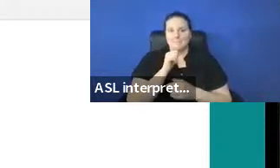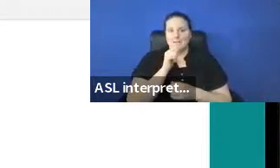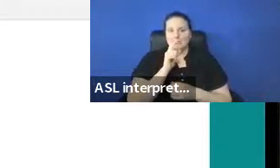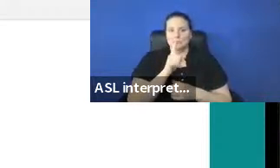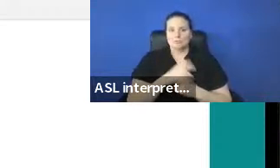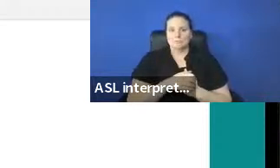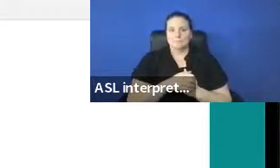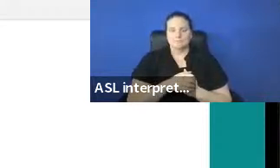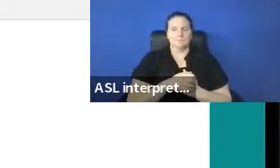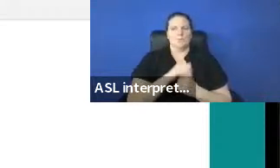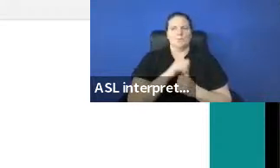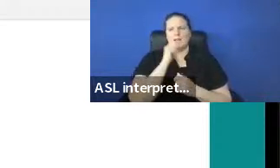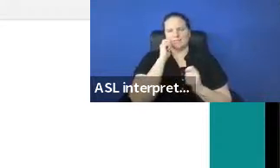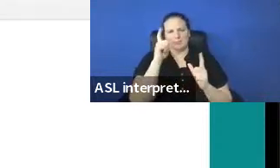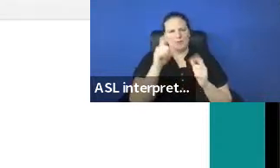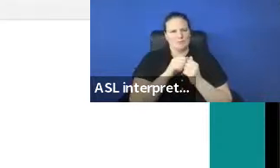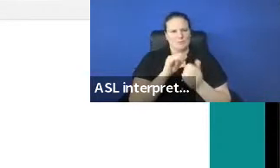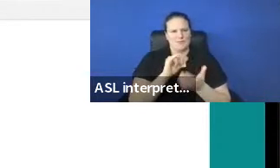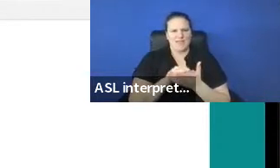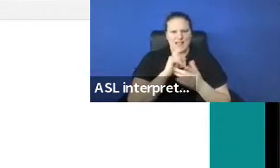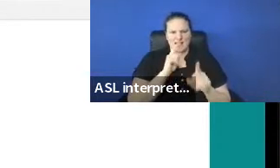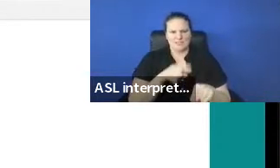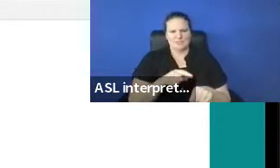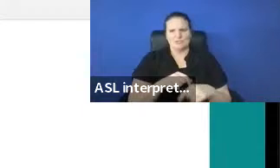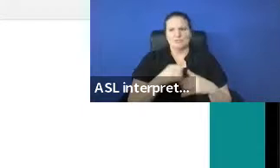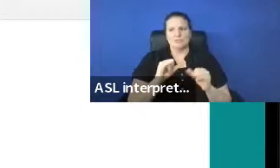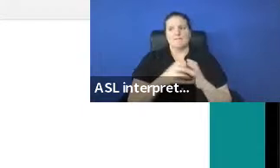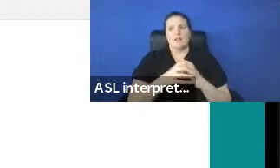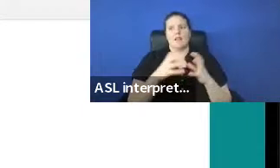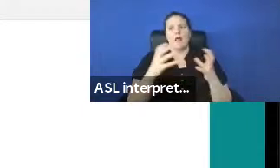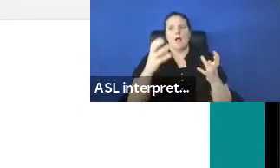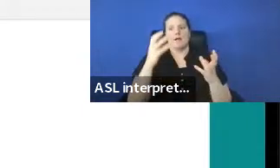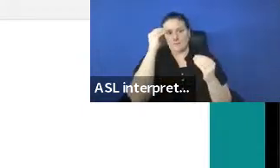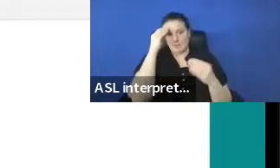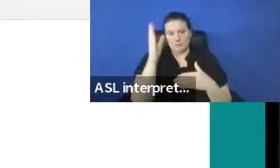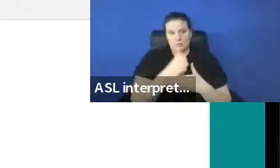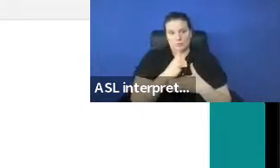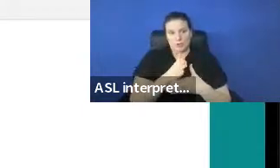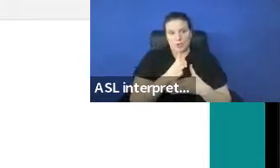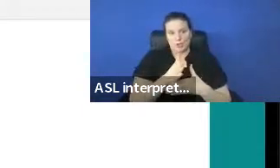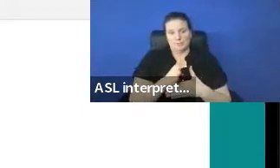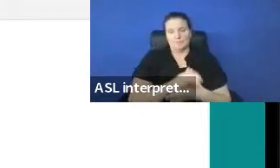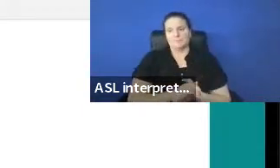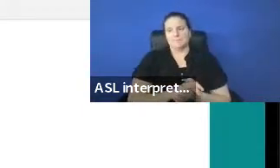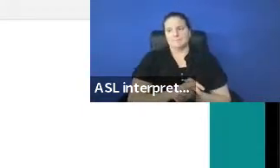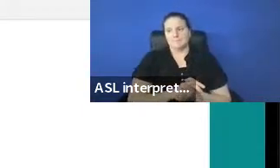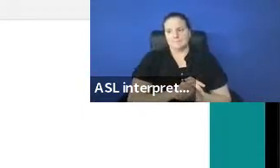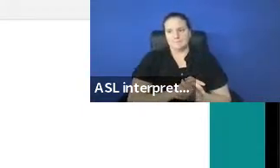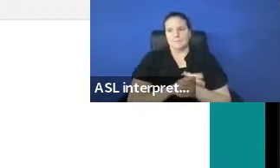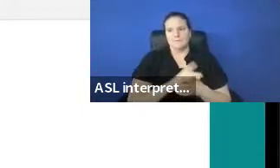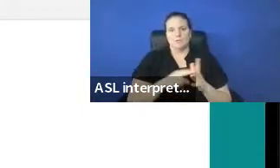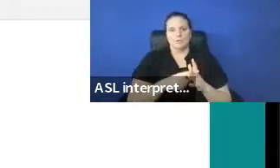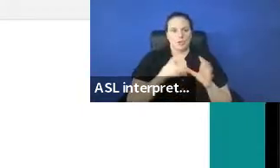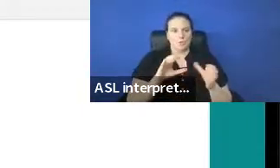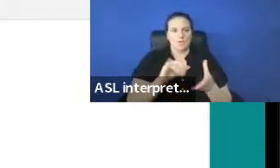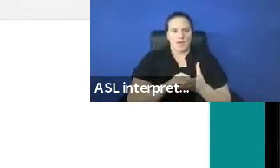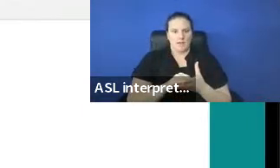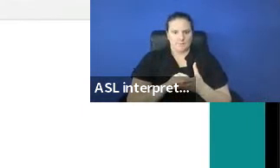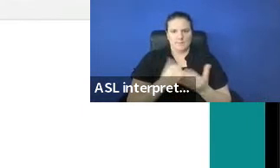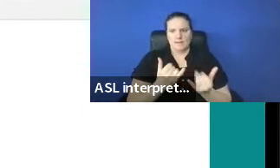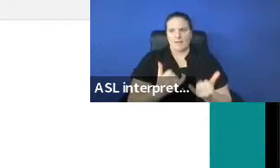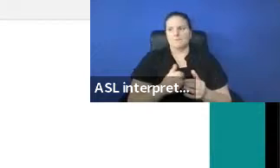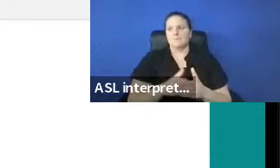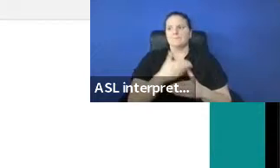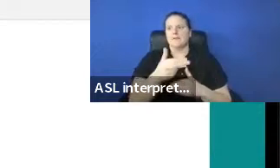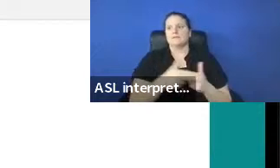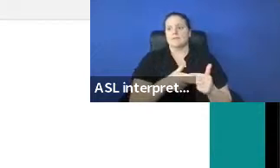we're not surprised by that answer, because we still have a lot of information to share. And we were starting to do that in this meeting. Next